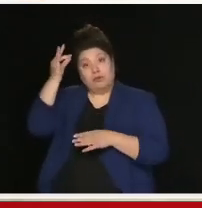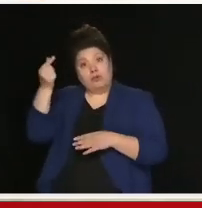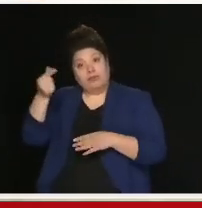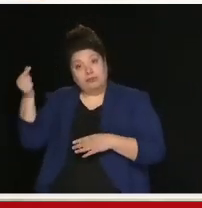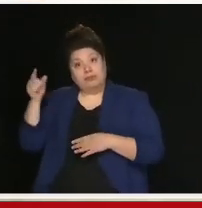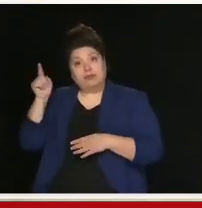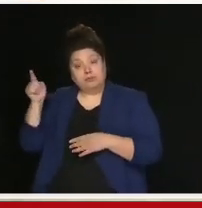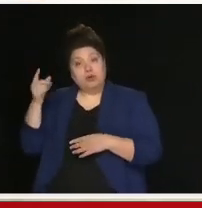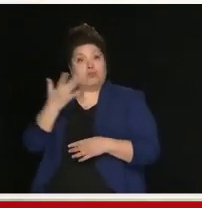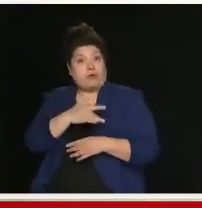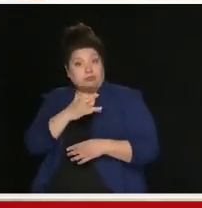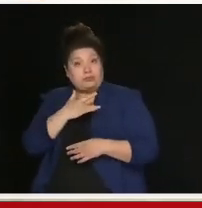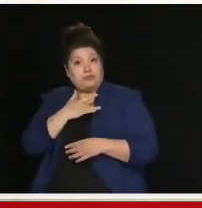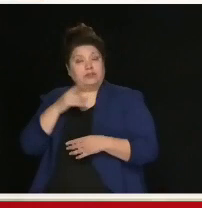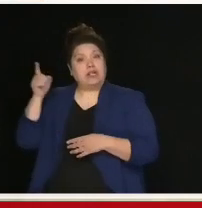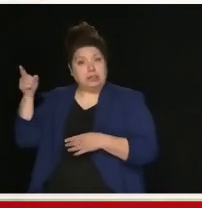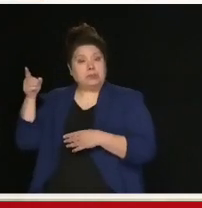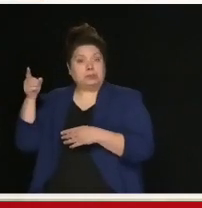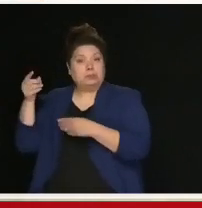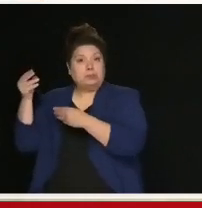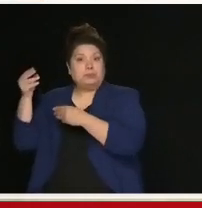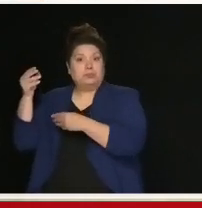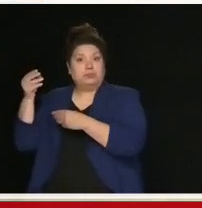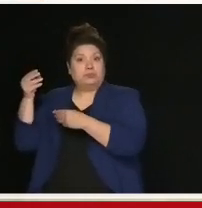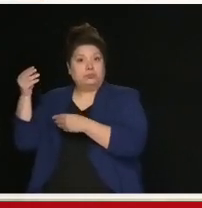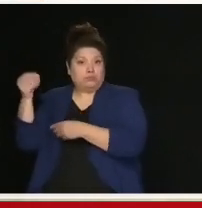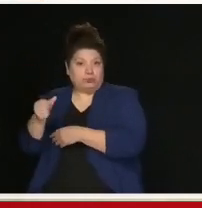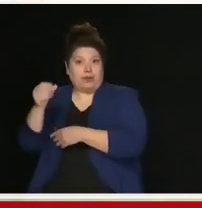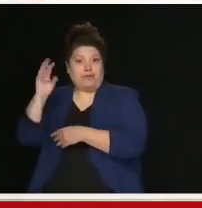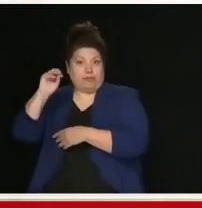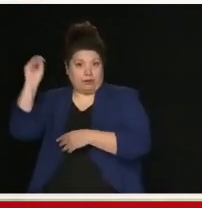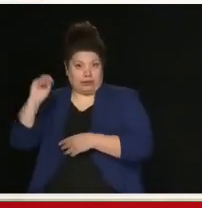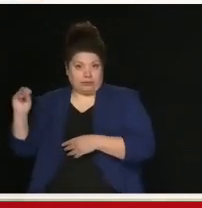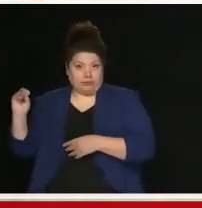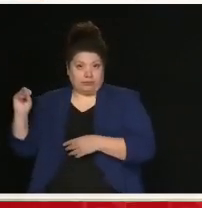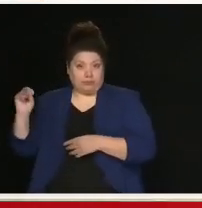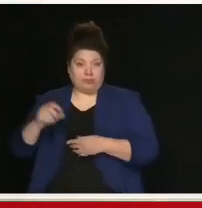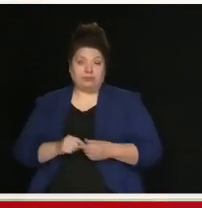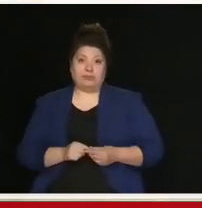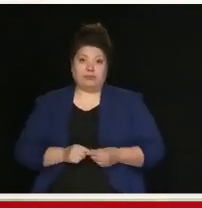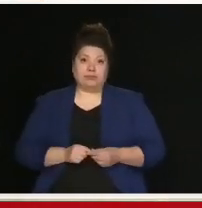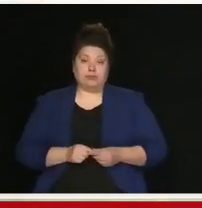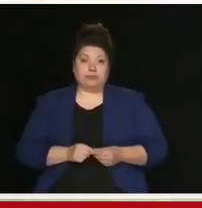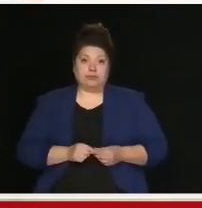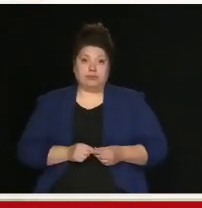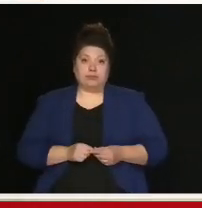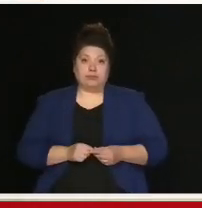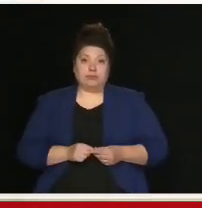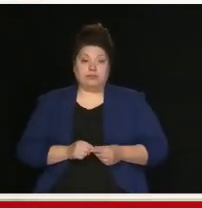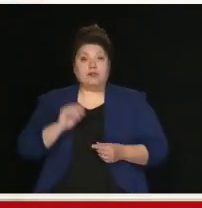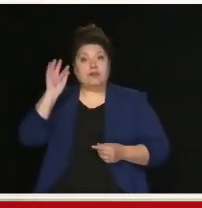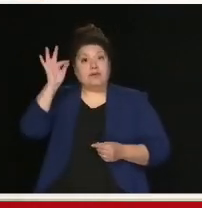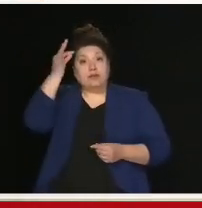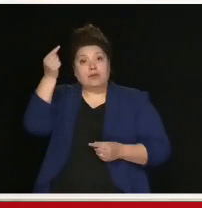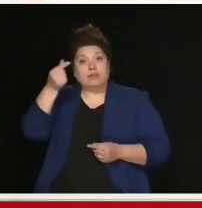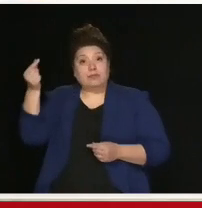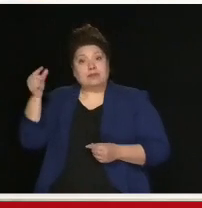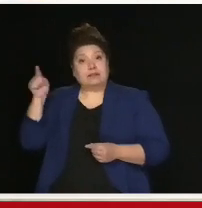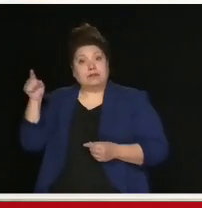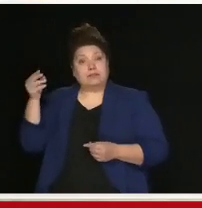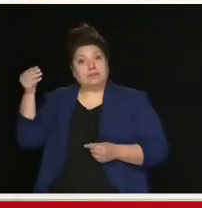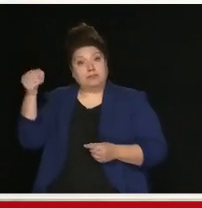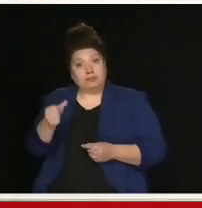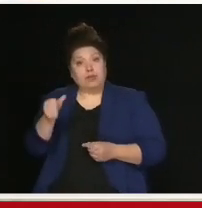50% remaining. The proportion divided between the provincial and the federal, 75% for the